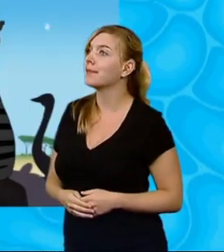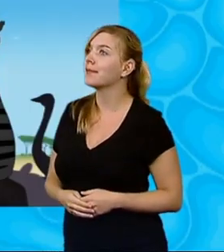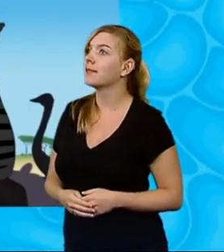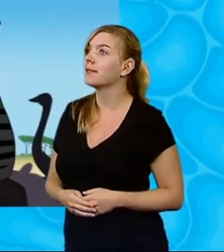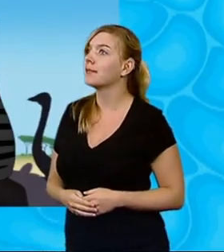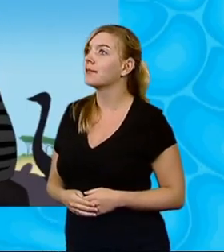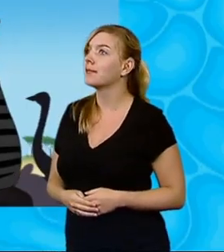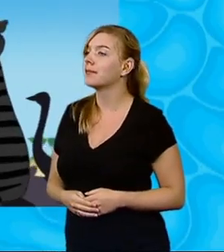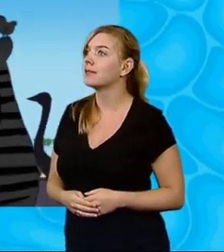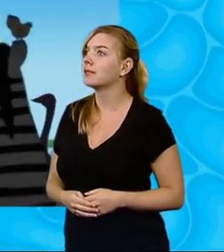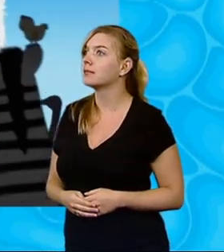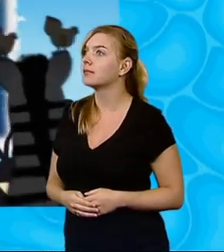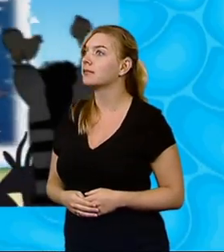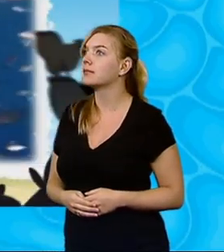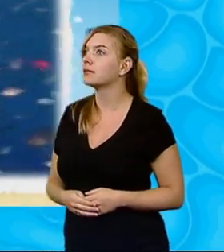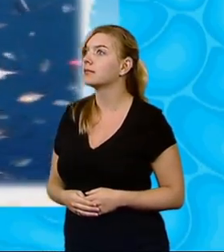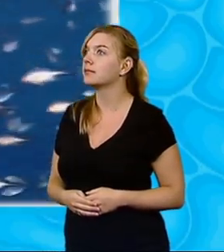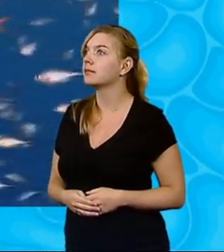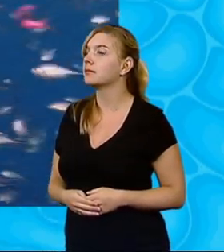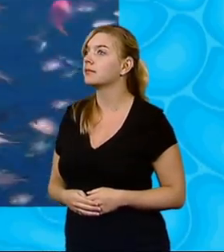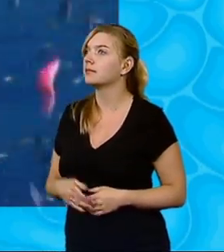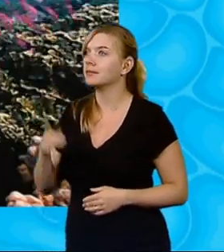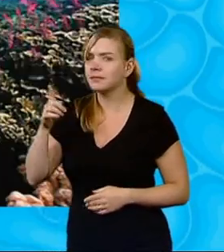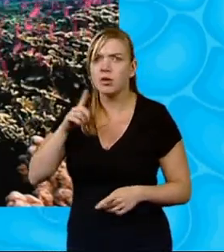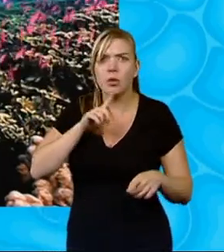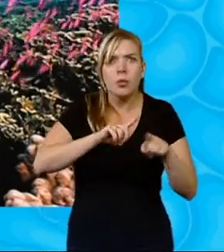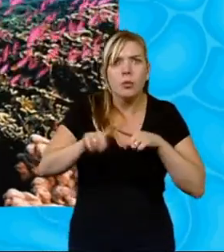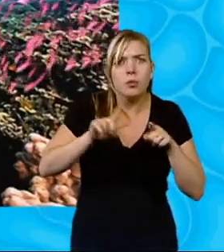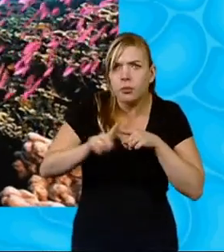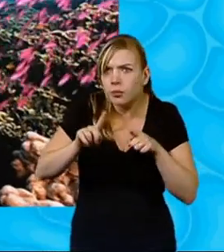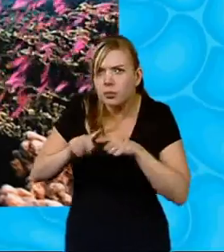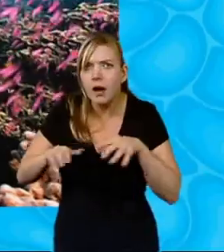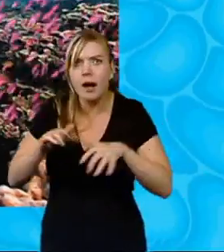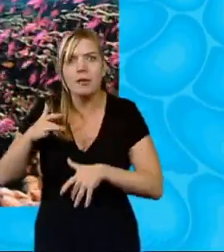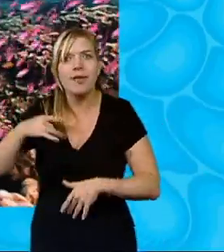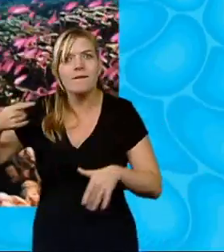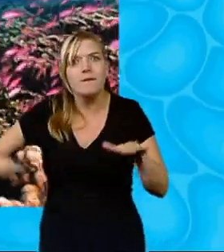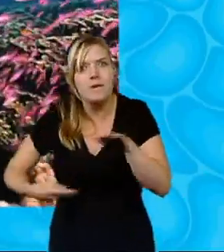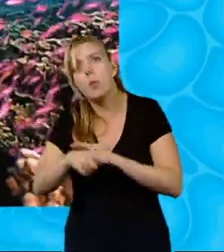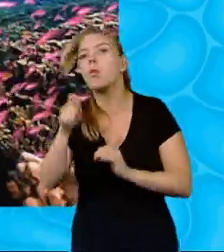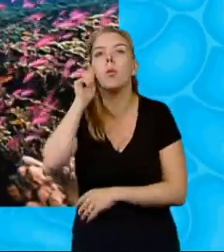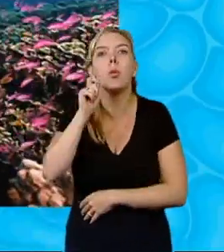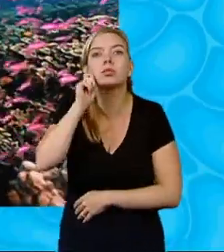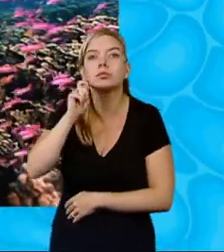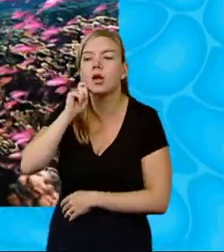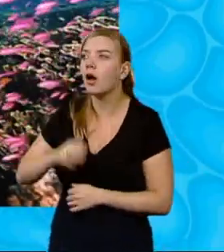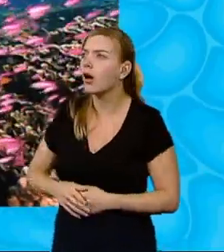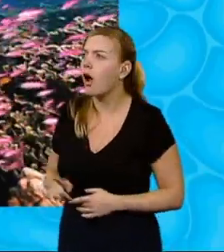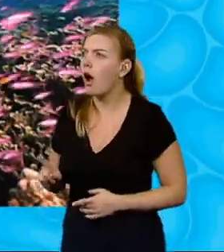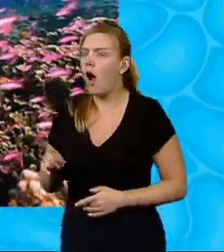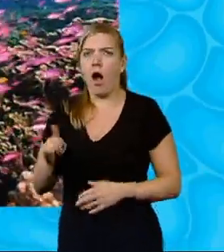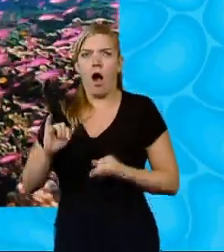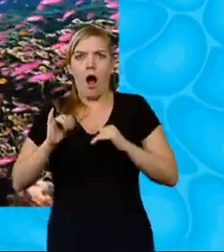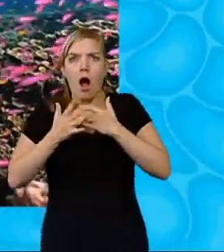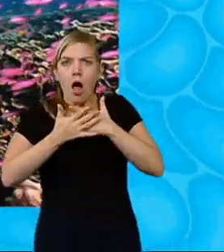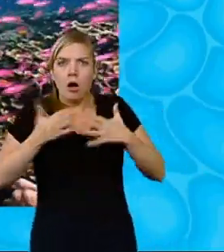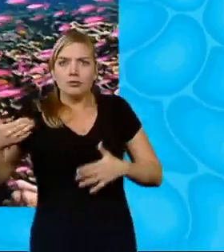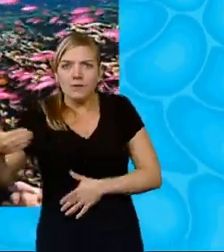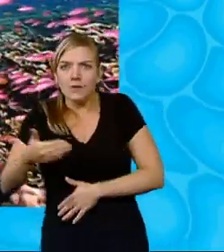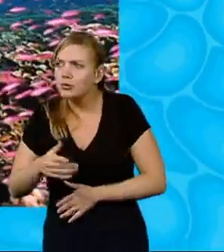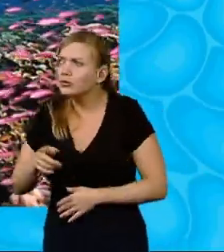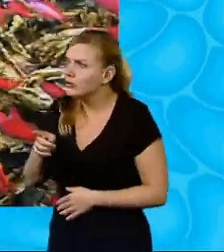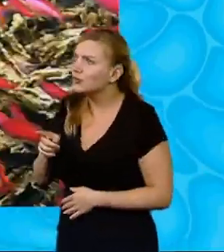See? Many, many different kinds of animals live in the water. Whoa, that's a lot of fish. Oh, yes.